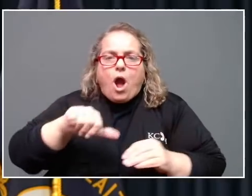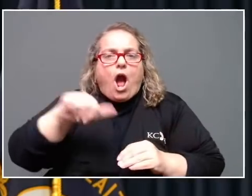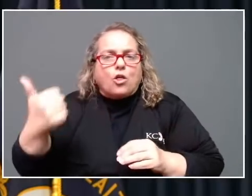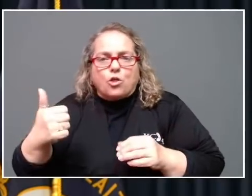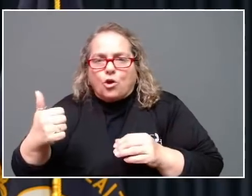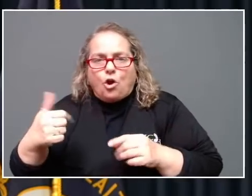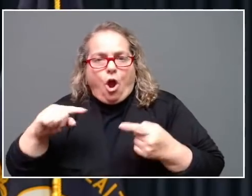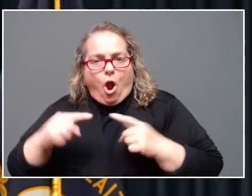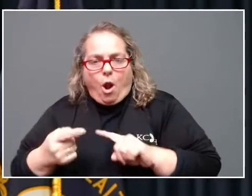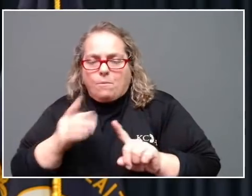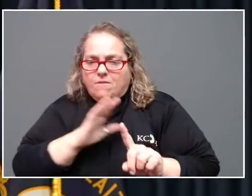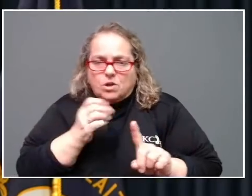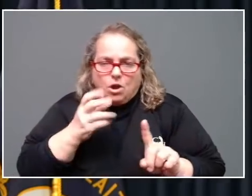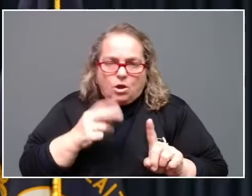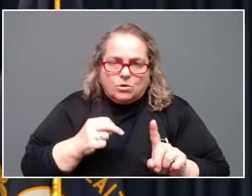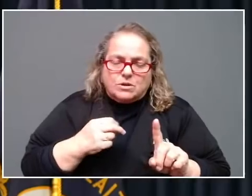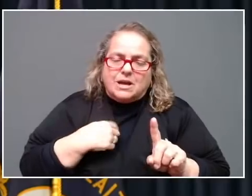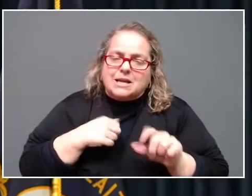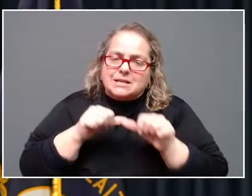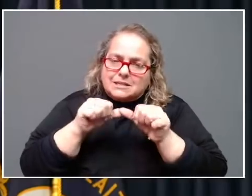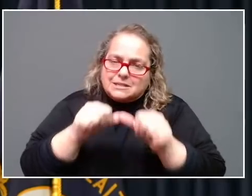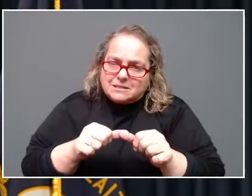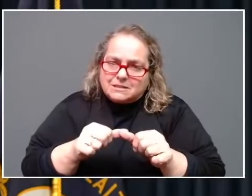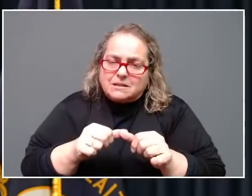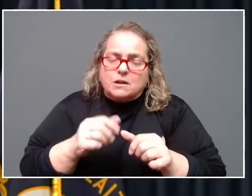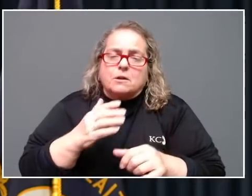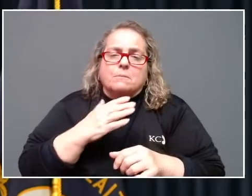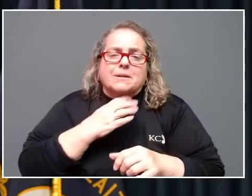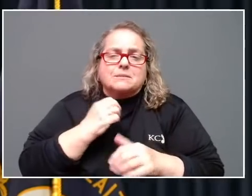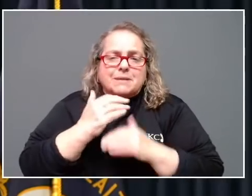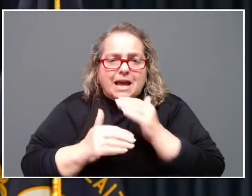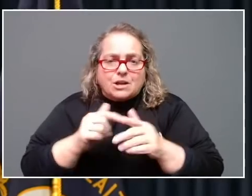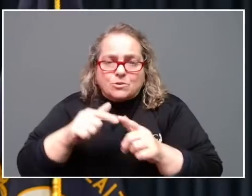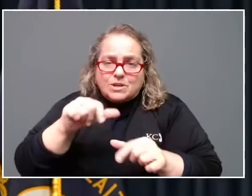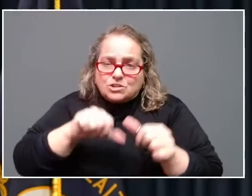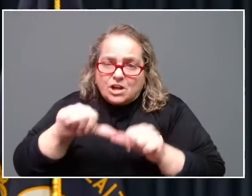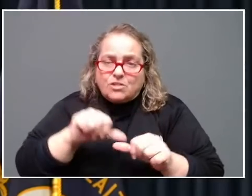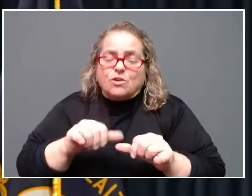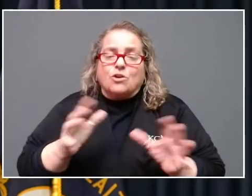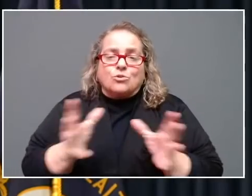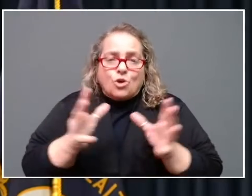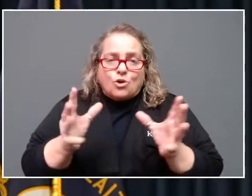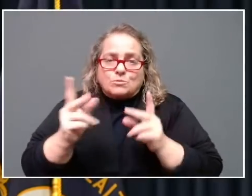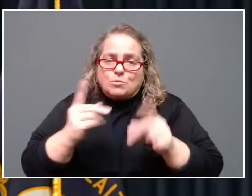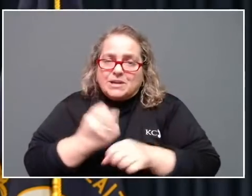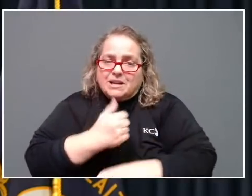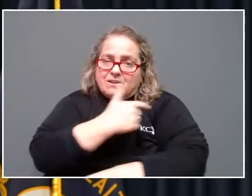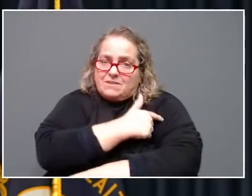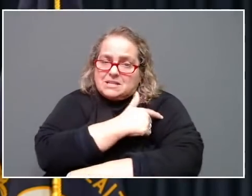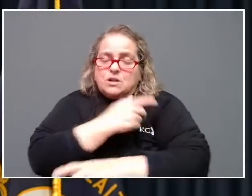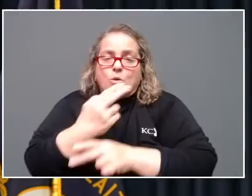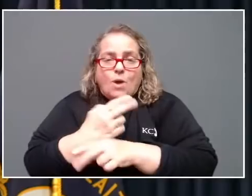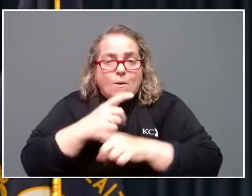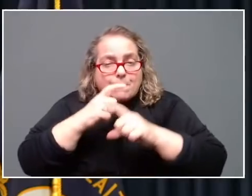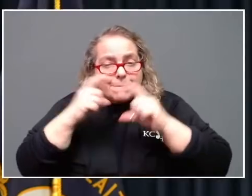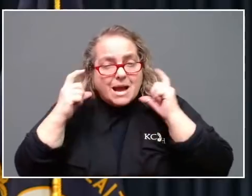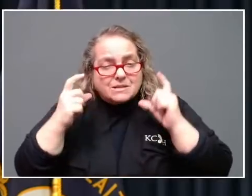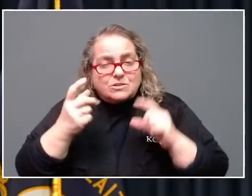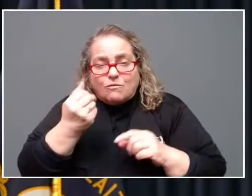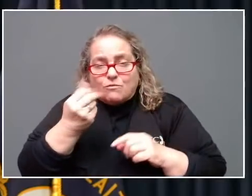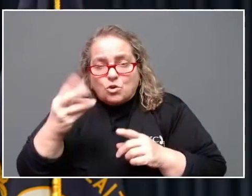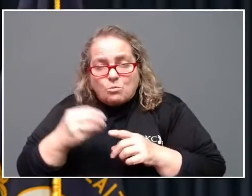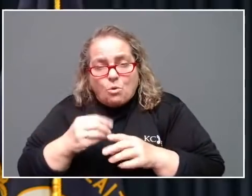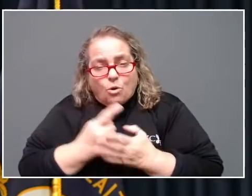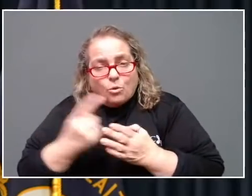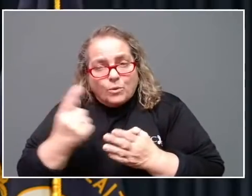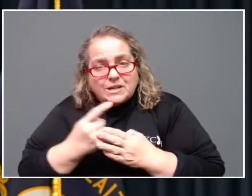get vaccinated, be kind to each other, still wear your masks, hang in there just a few more weeks. We want to get this virus down to a low